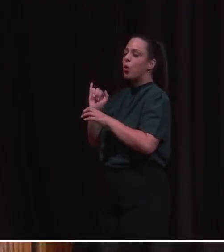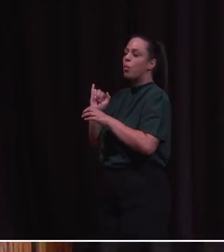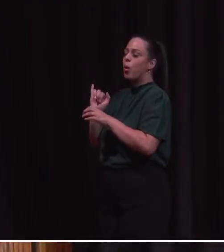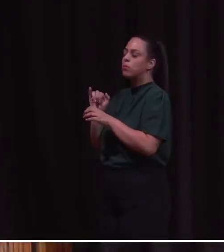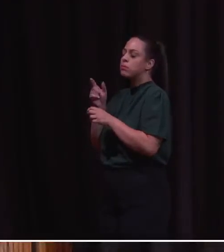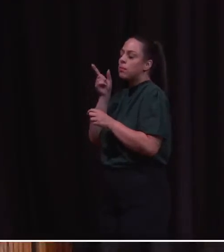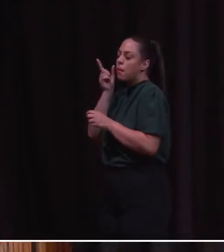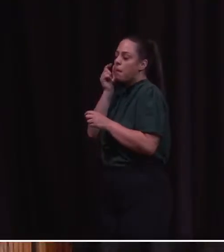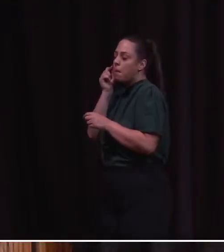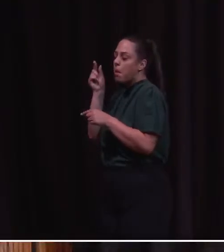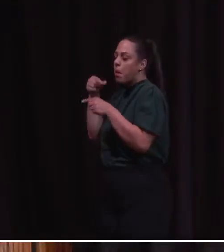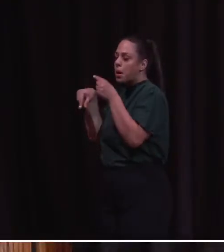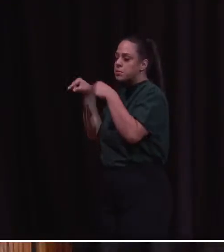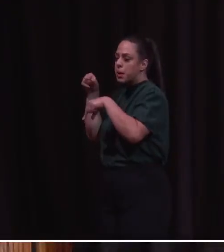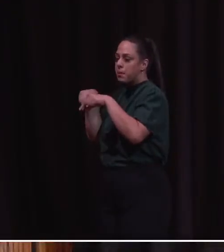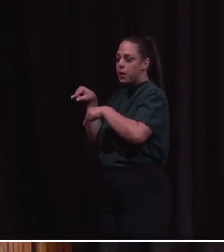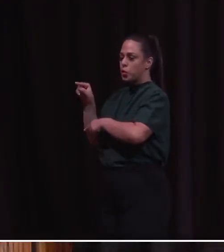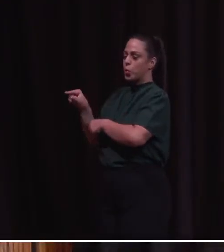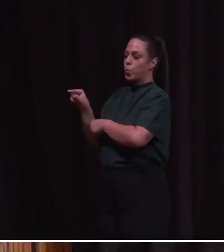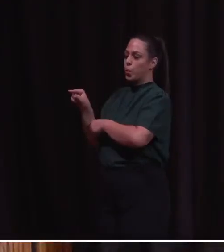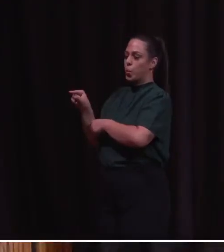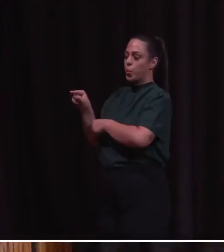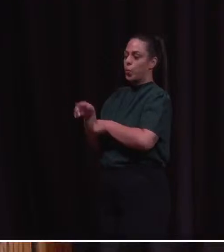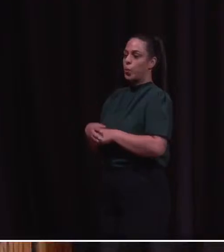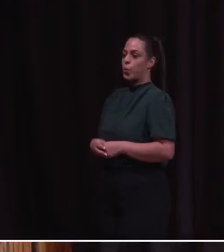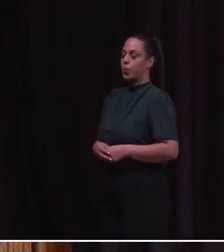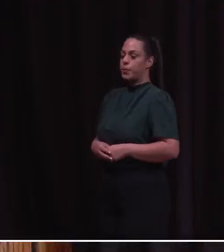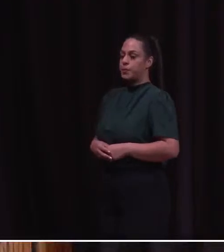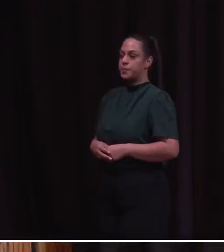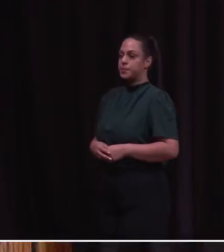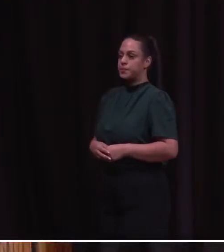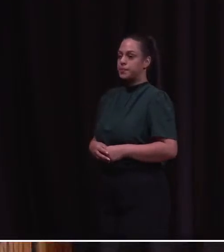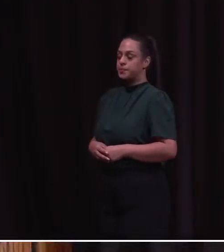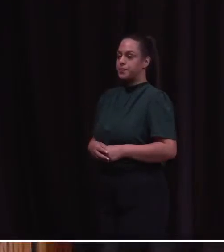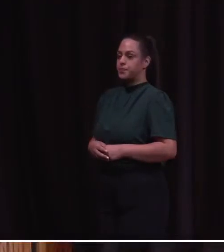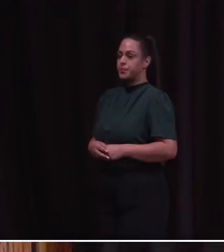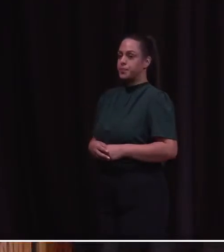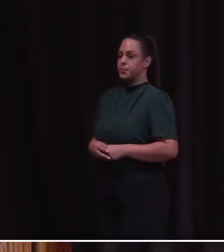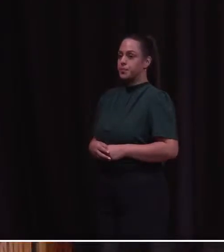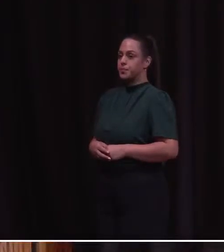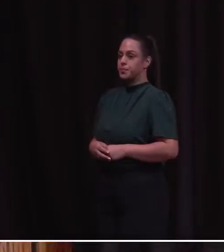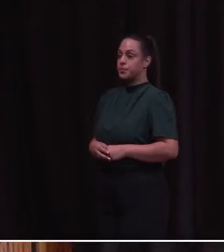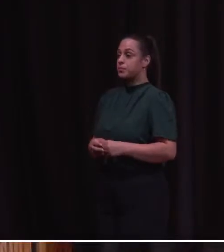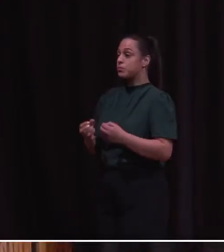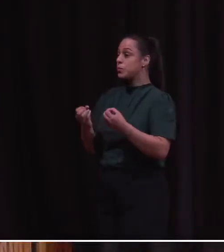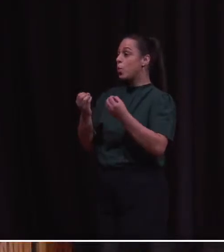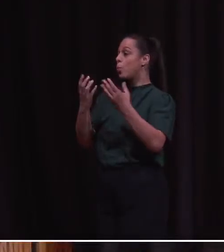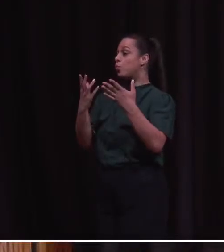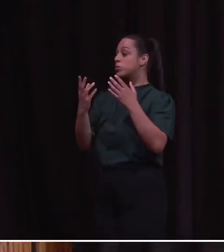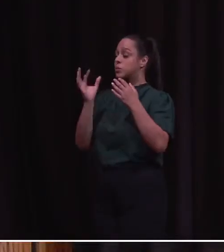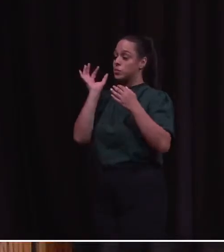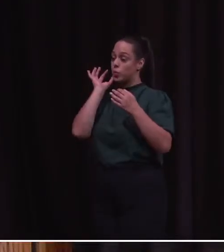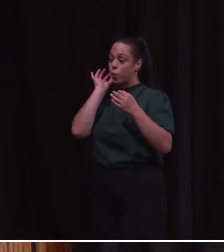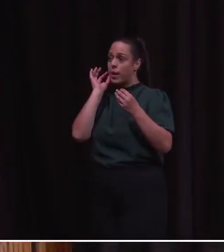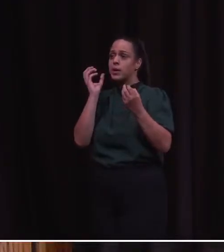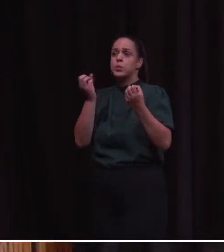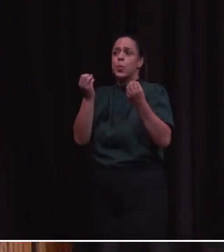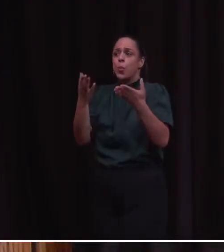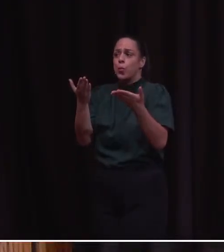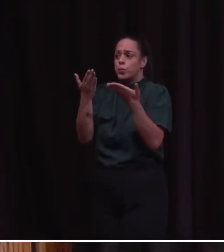as 11 enslaved women at the same time. Anacha is believed to